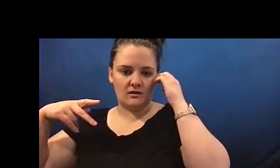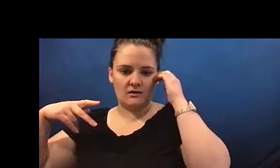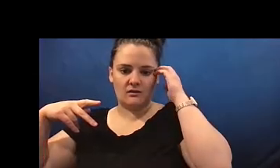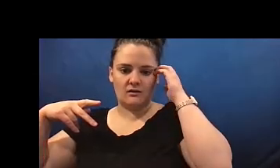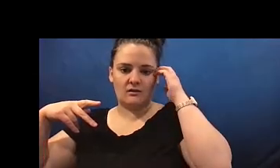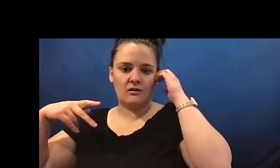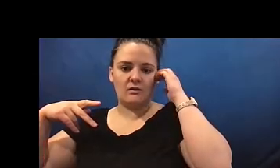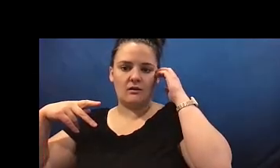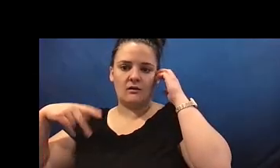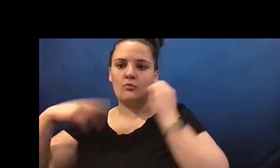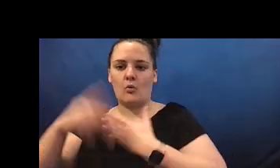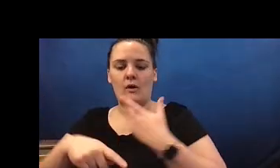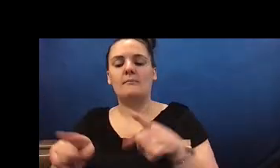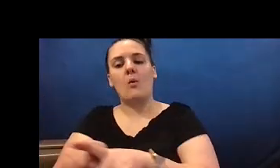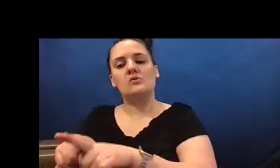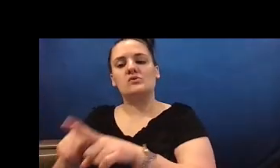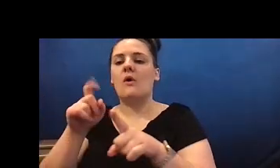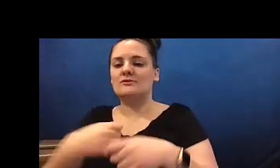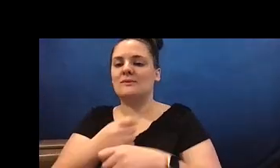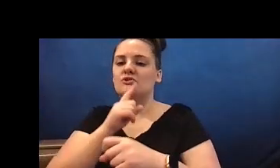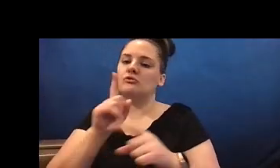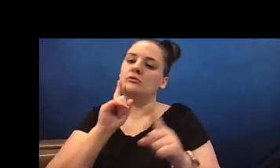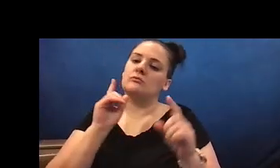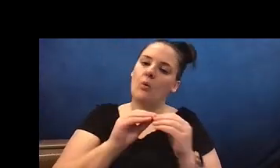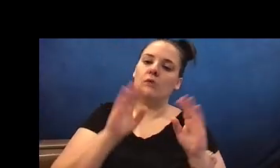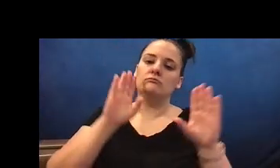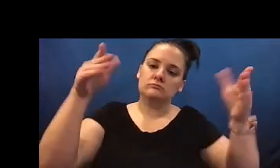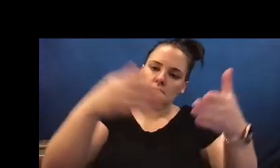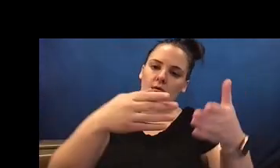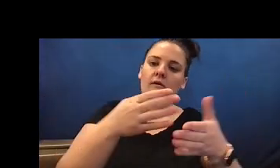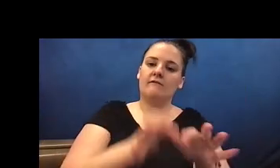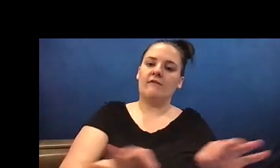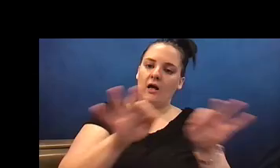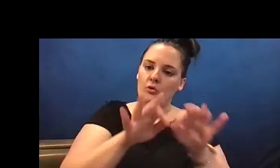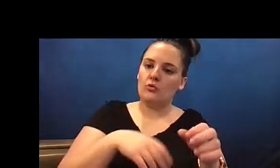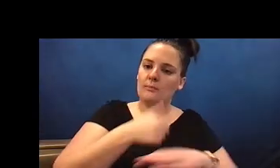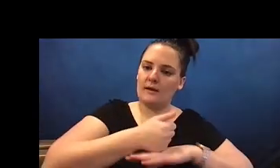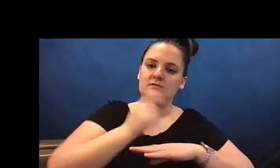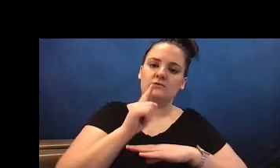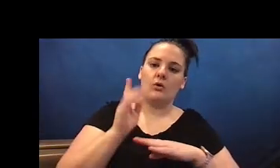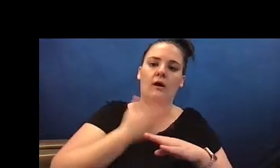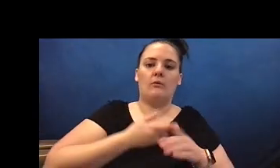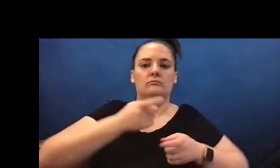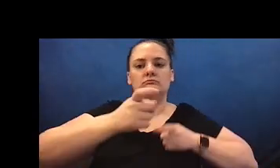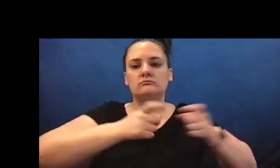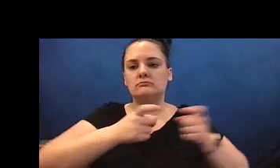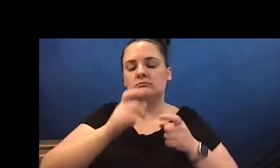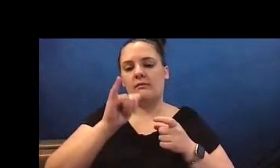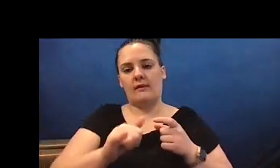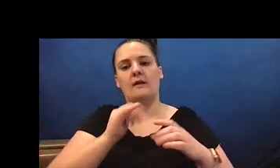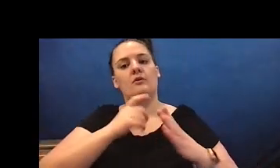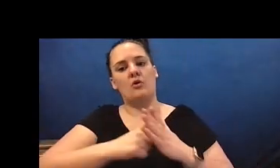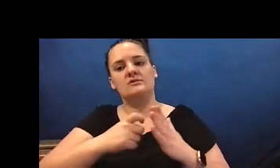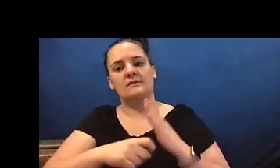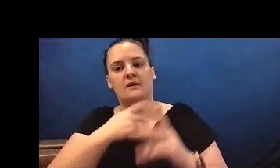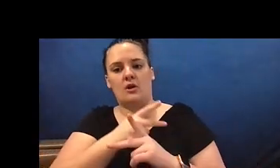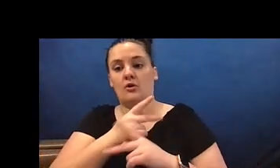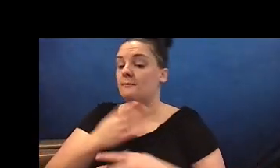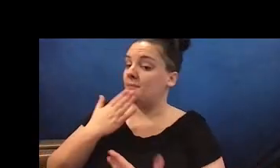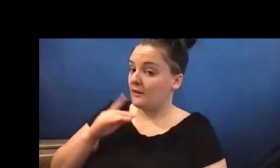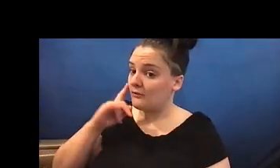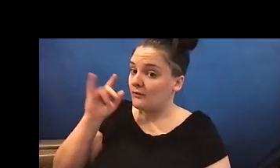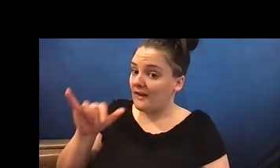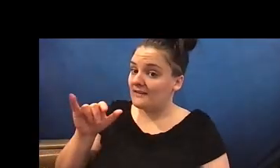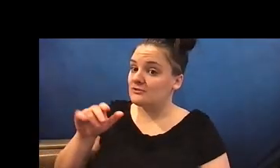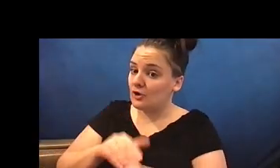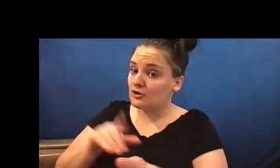work happening across the commercial payers as well, so we can really get a handle on our cost of care. Really appreciate that. Thank you, Dr. Lisa. I want to